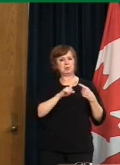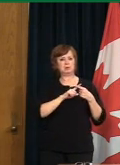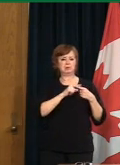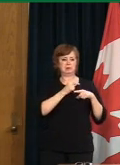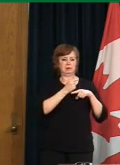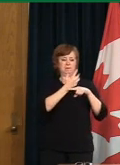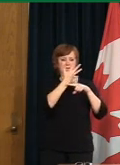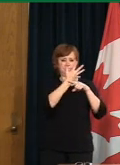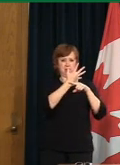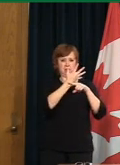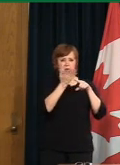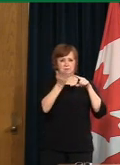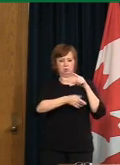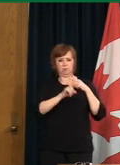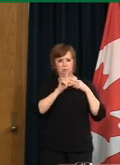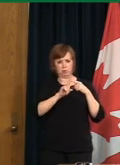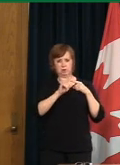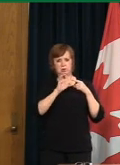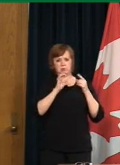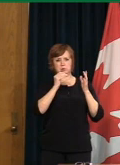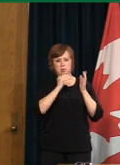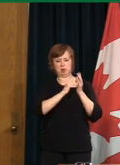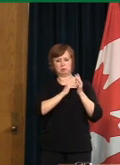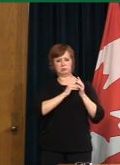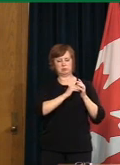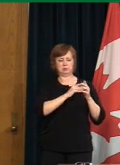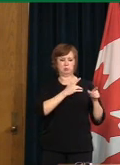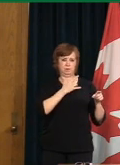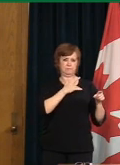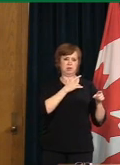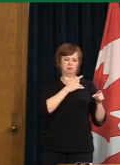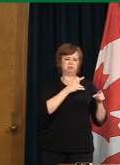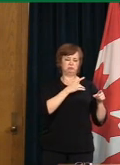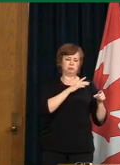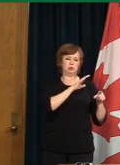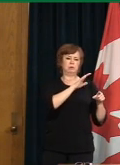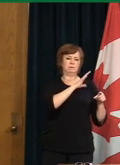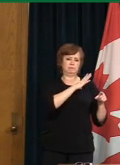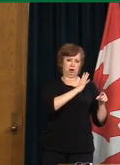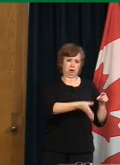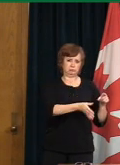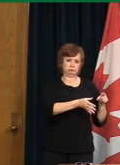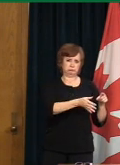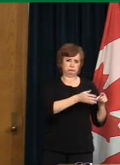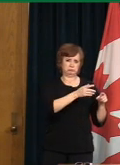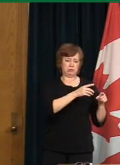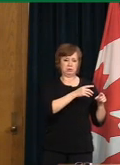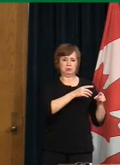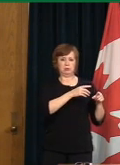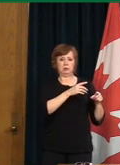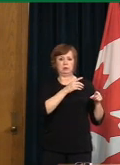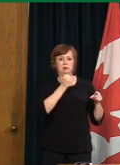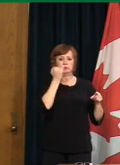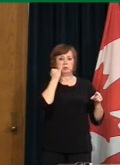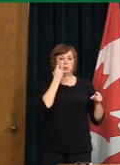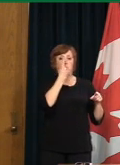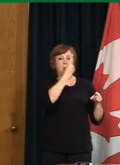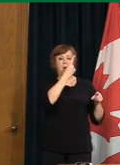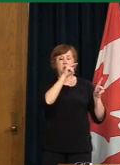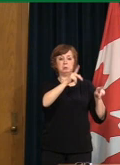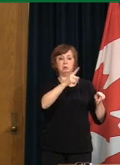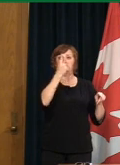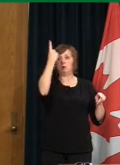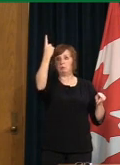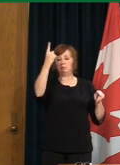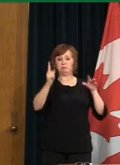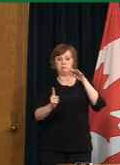60 cases. Obviously, that doesn't mean we ignore a single case at that level. If there's a cluster and then an outbreak, we manage that very